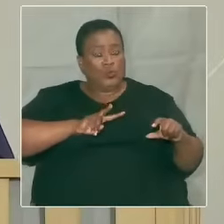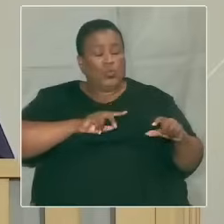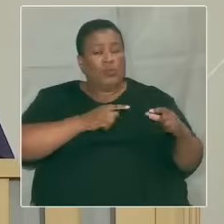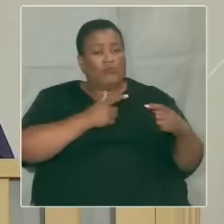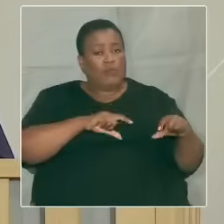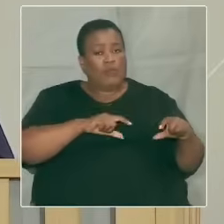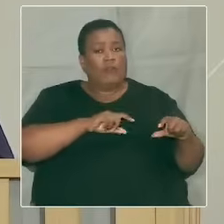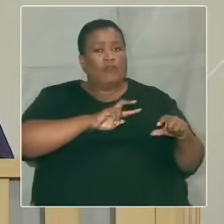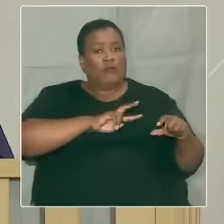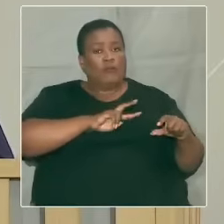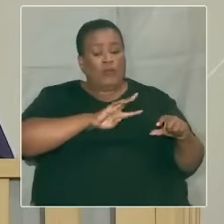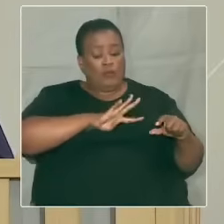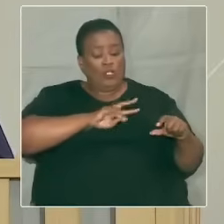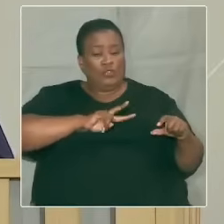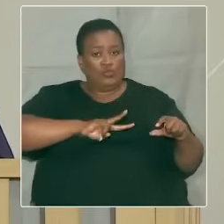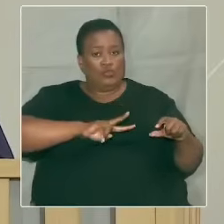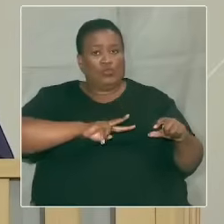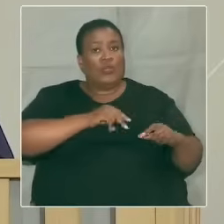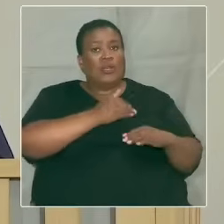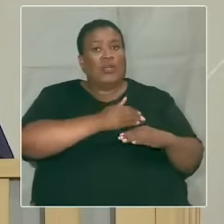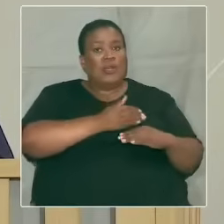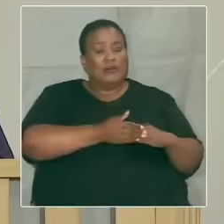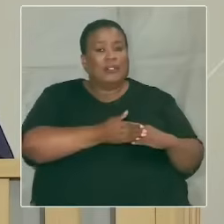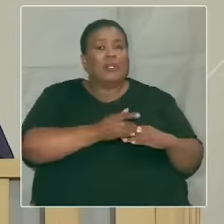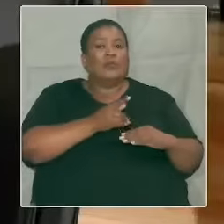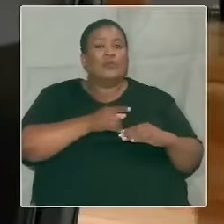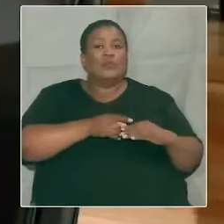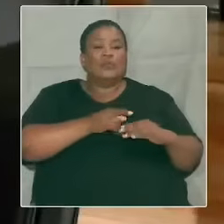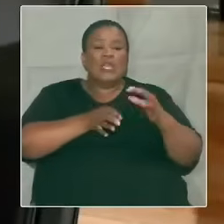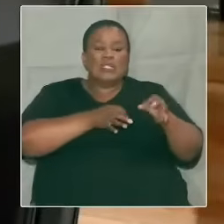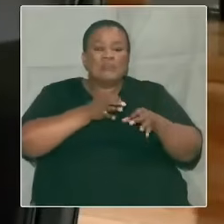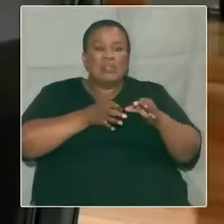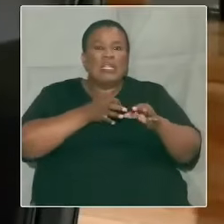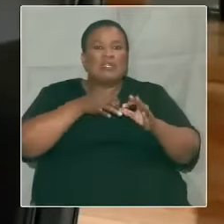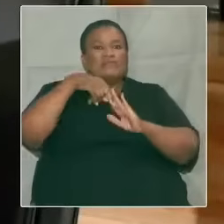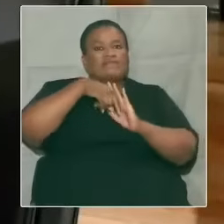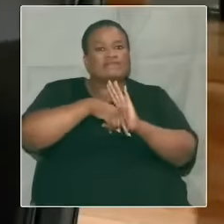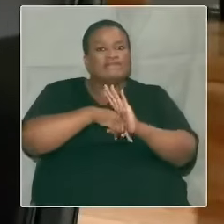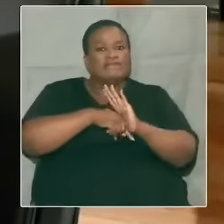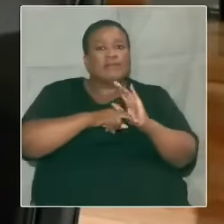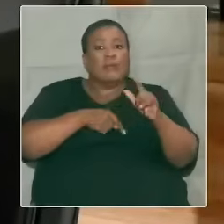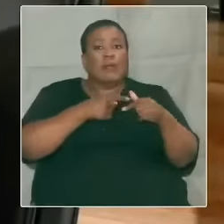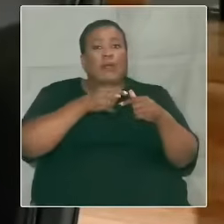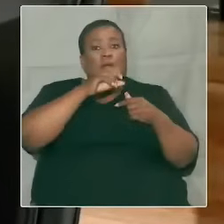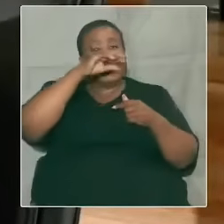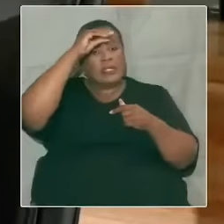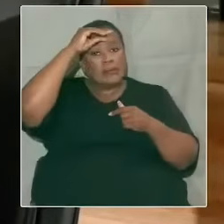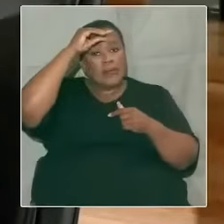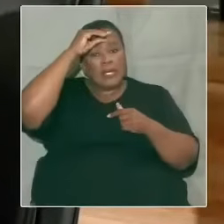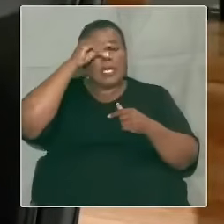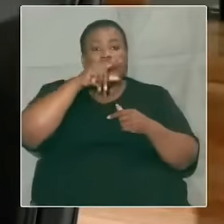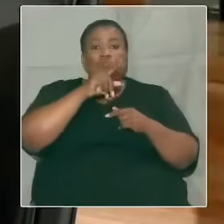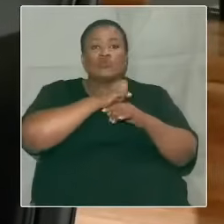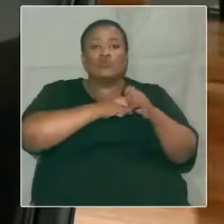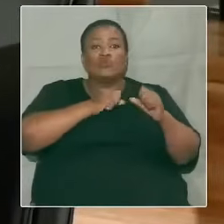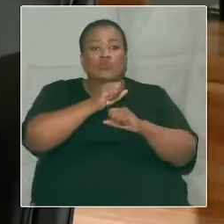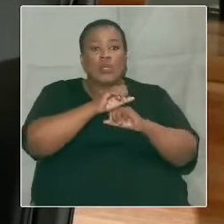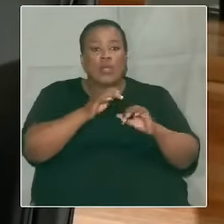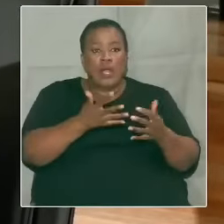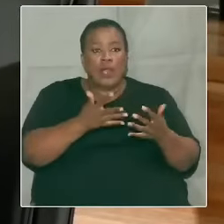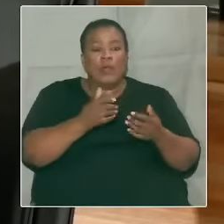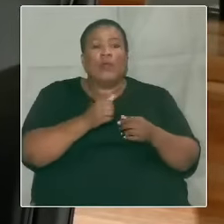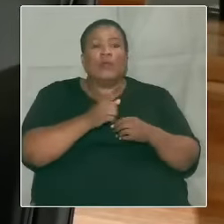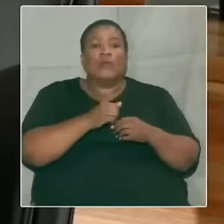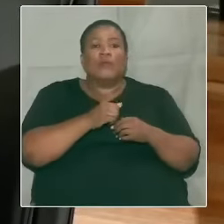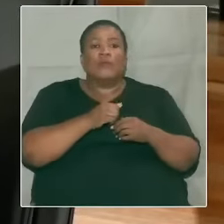after you've dealt with SAPS in closer detail, you conclude by saying, central